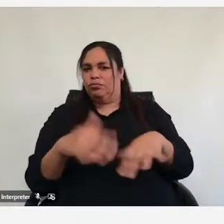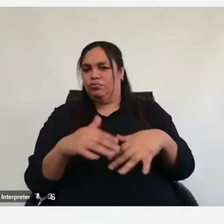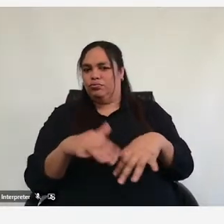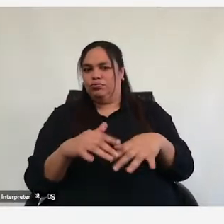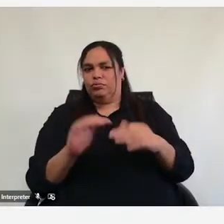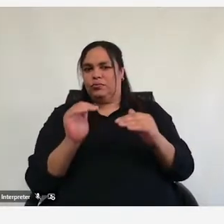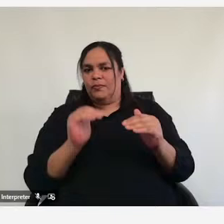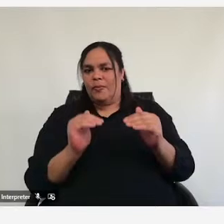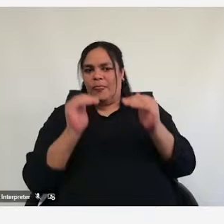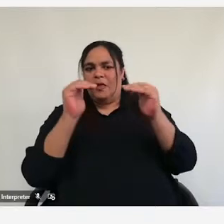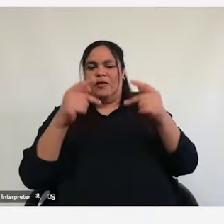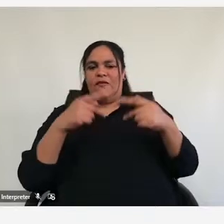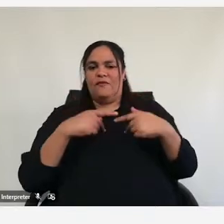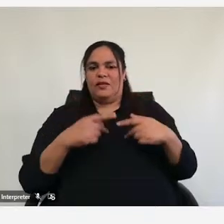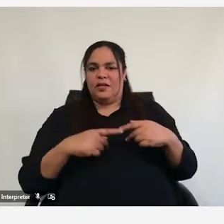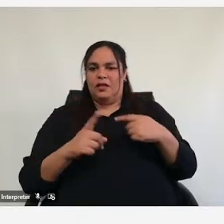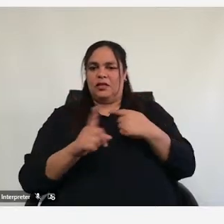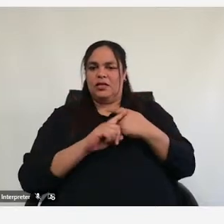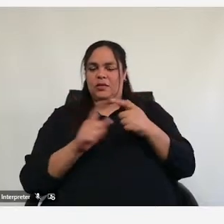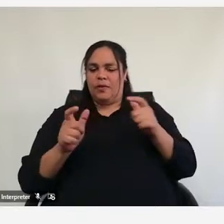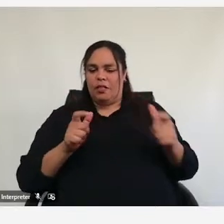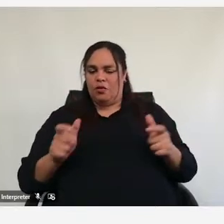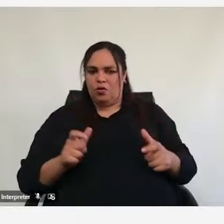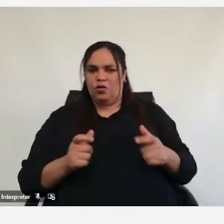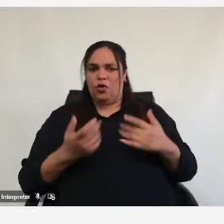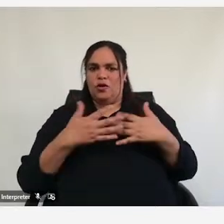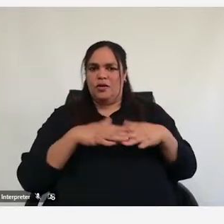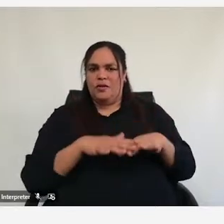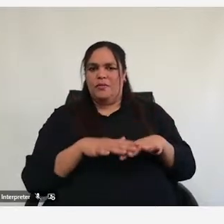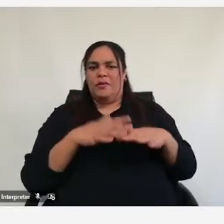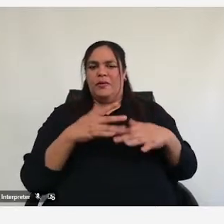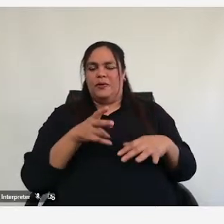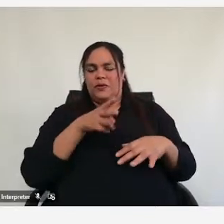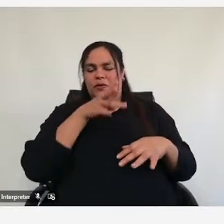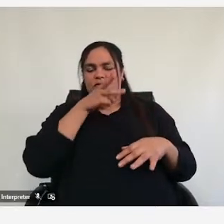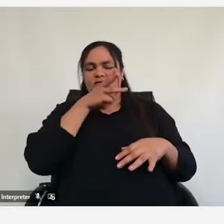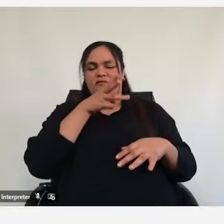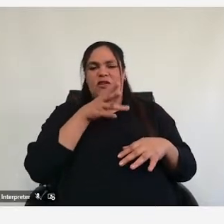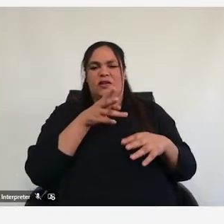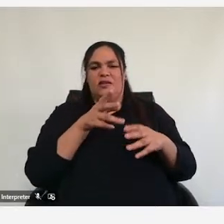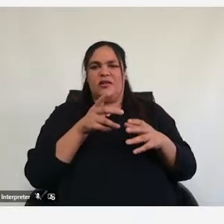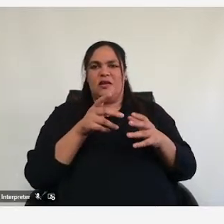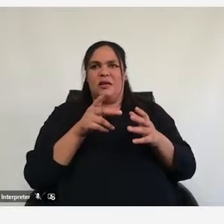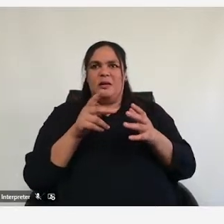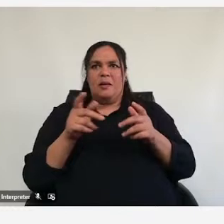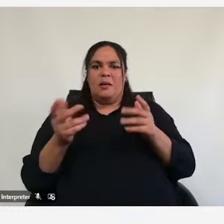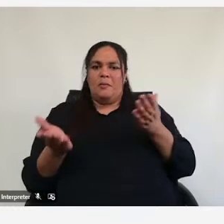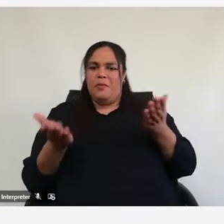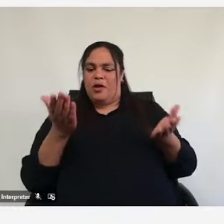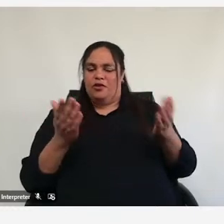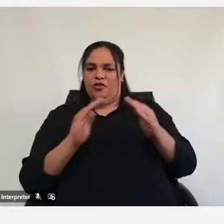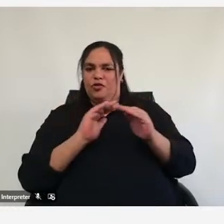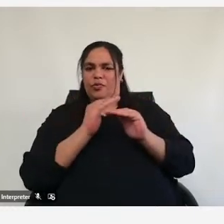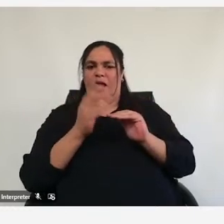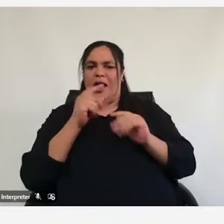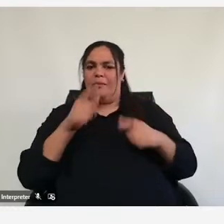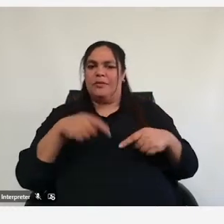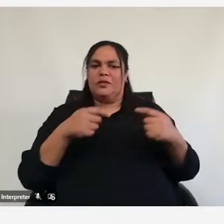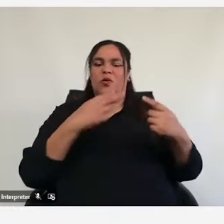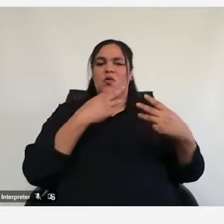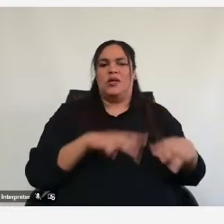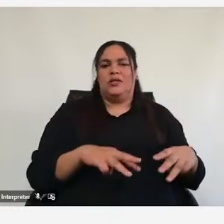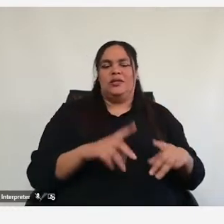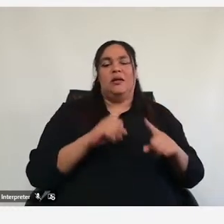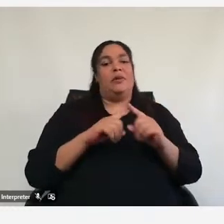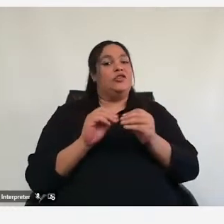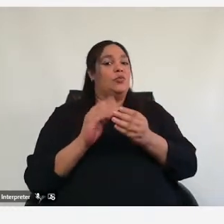Enhance fiscal discipline, implement stringent measures to prevent overspending, and